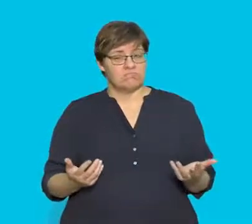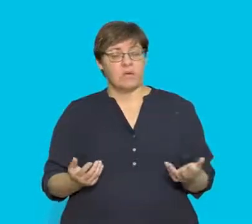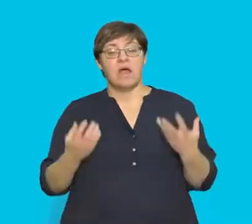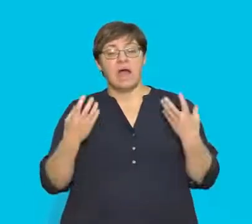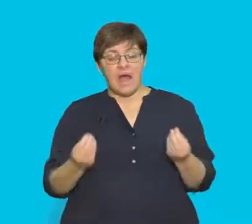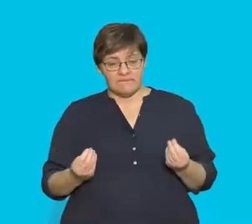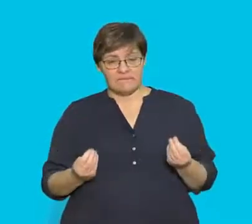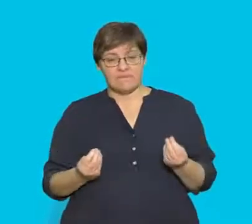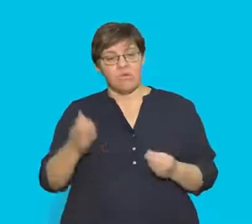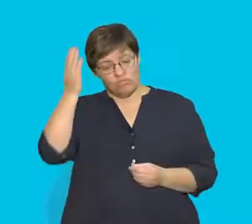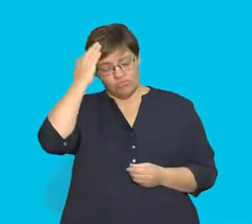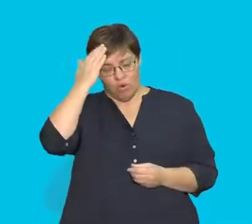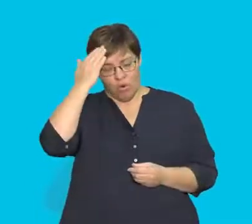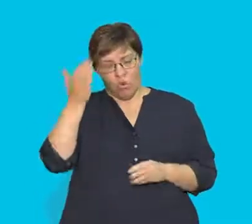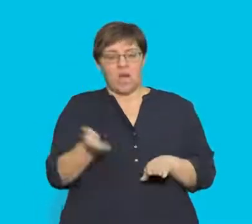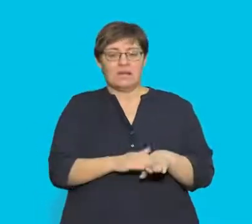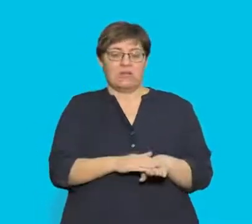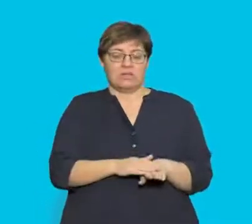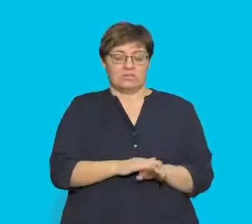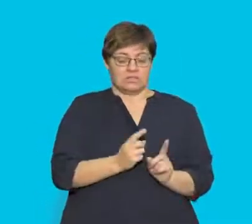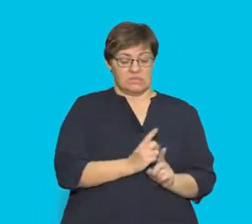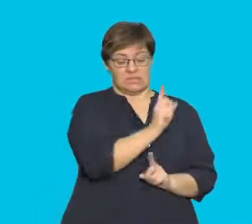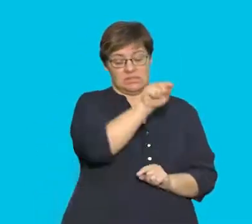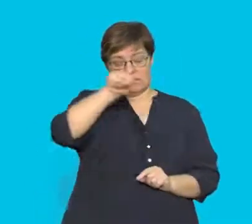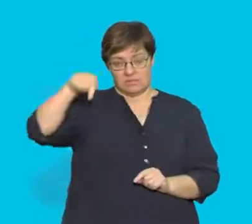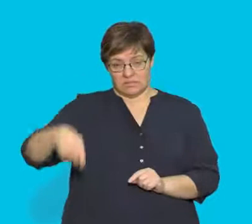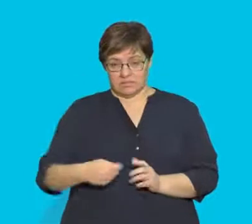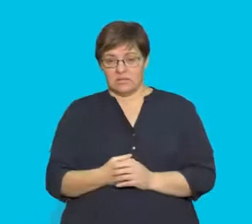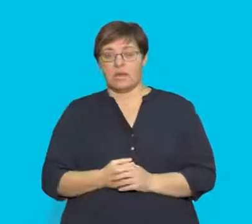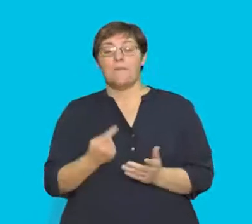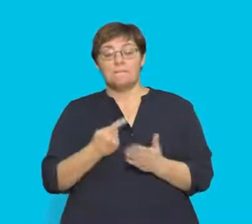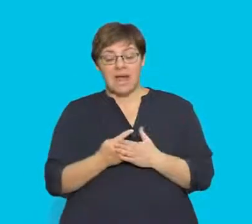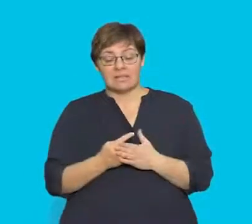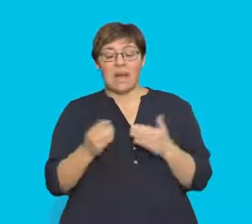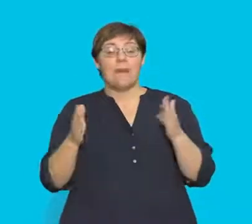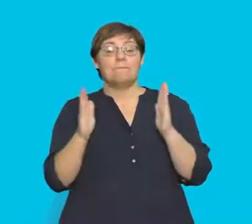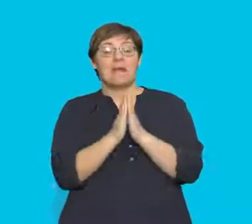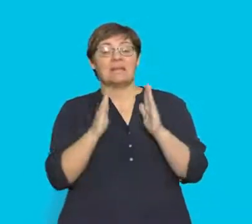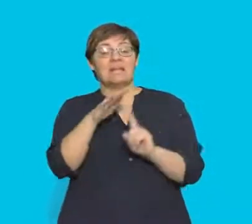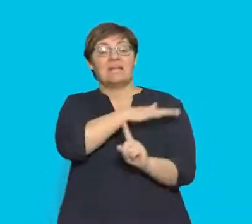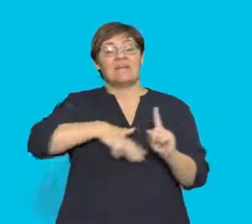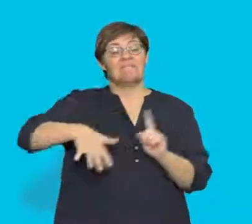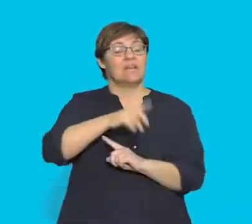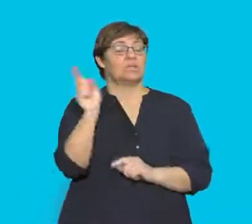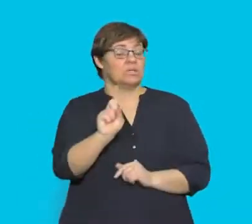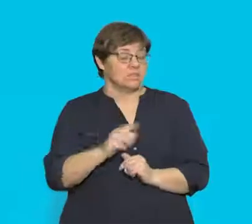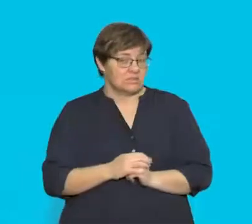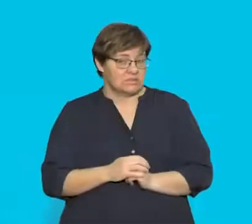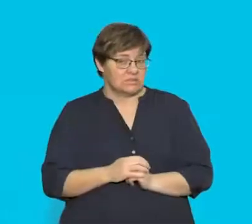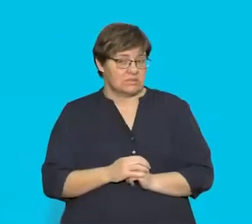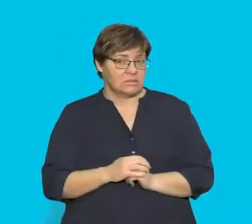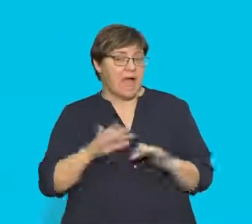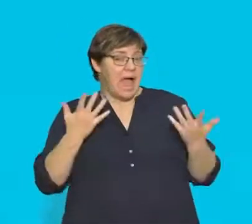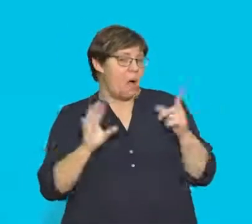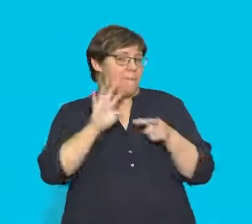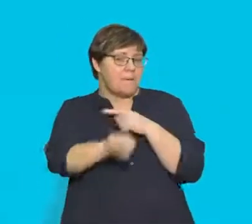so we've got the direction of the current. But what do you think the direction of the magnetic field is going to be? And